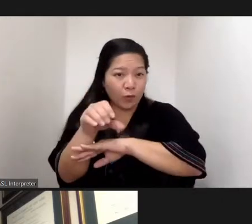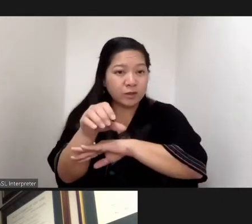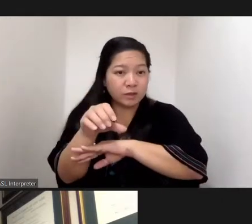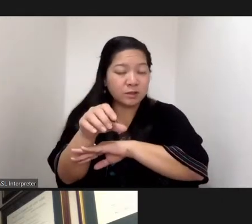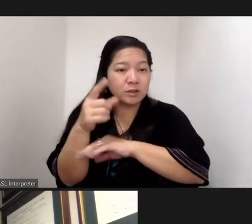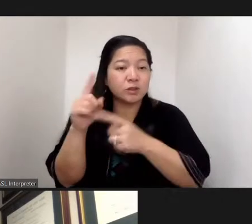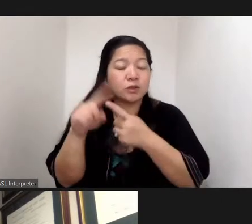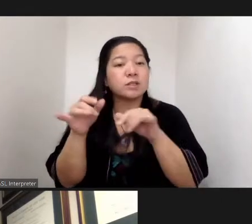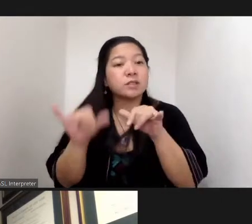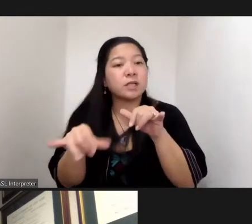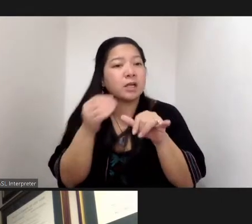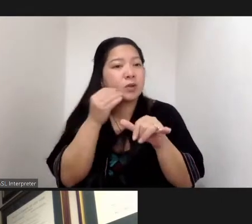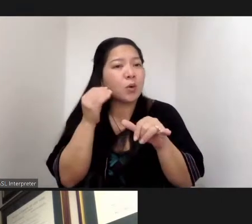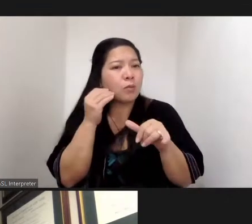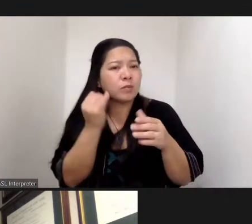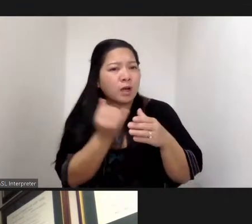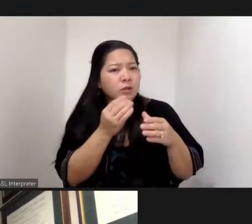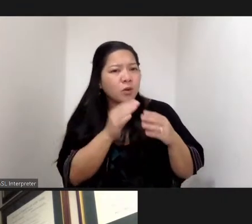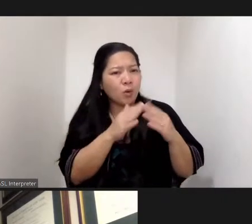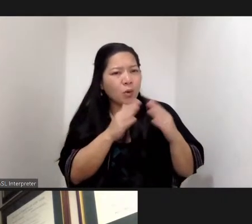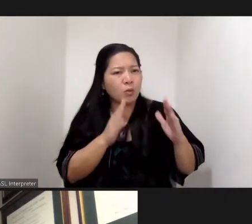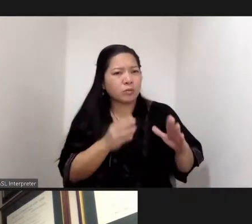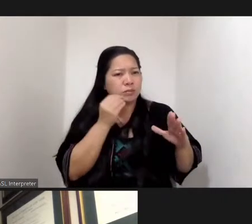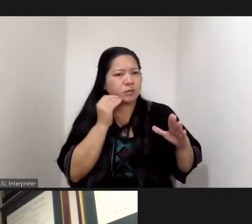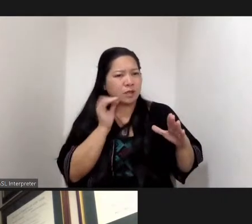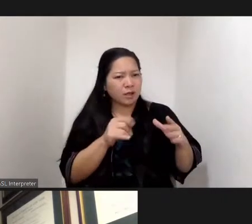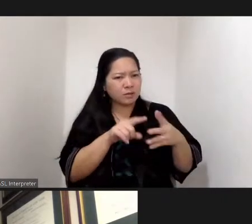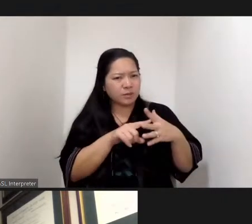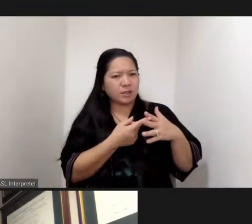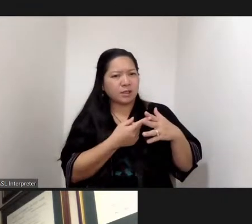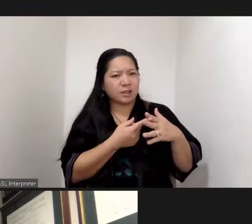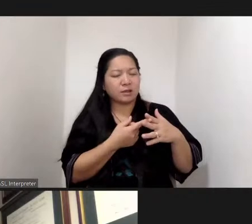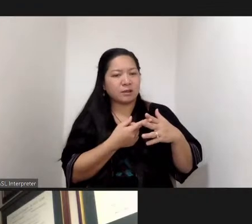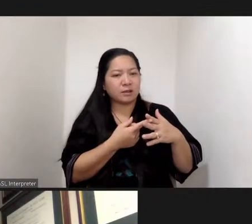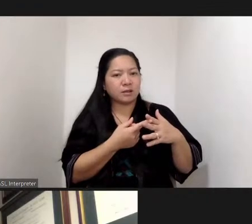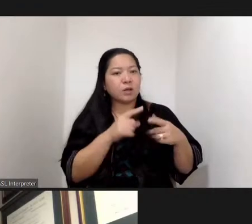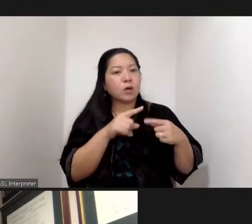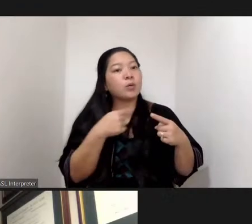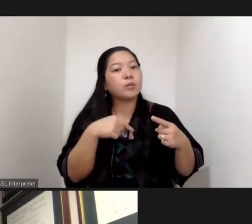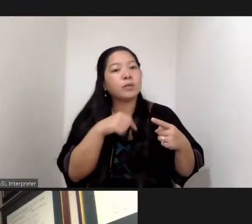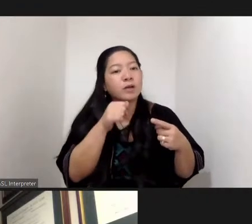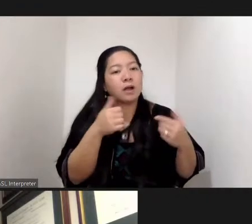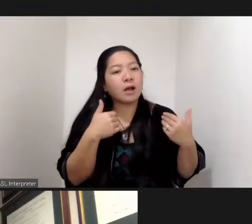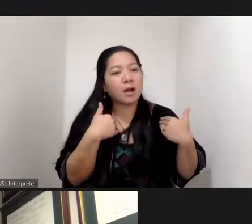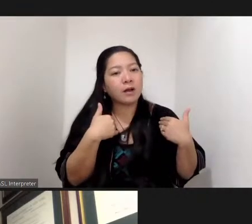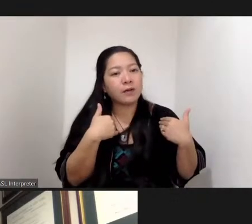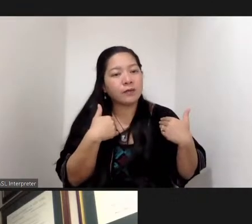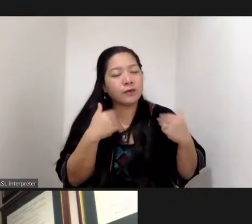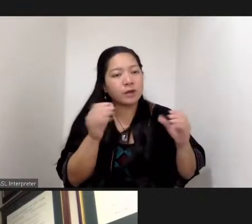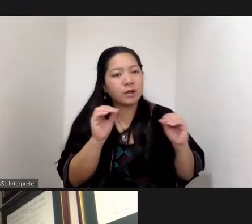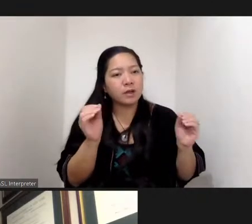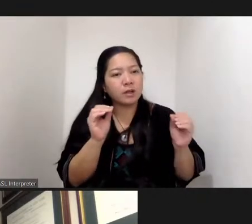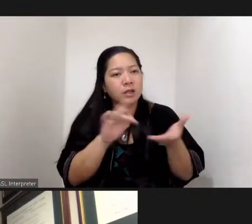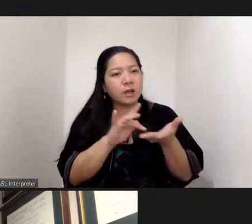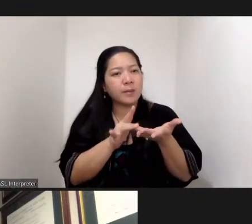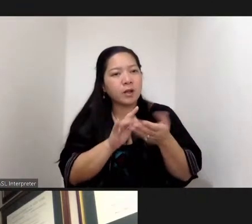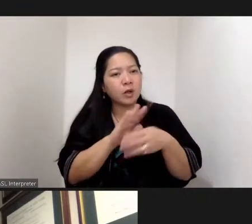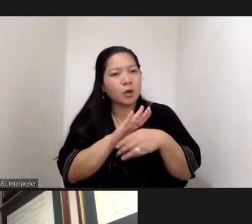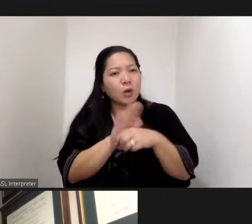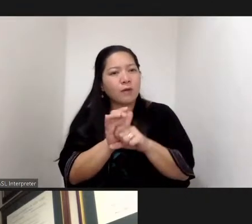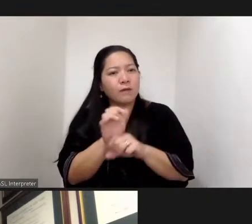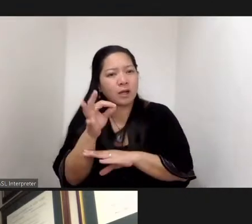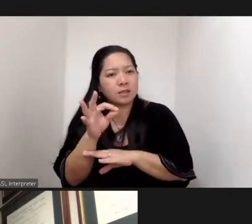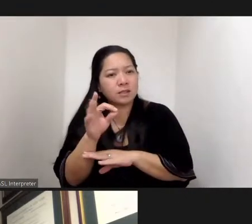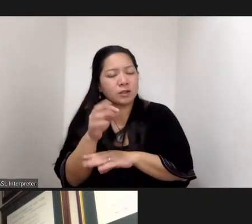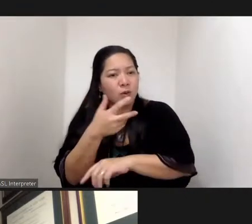the homes, that's in the beginning when we didn't have any vaccines and we didn't know what was going on with